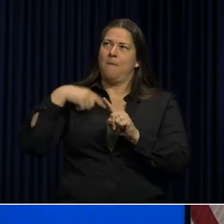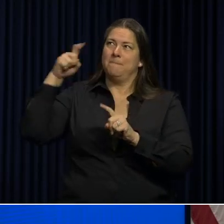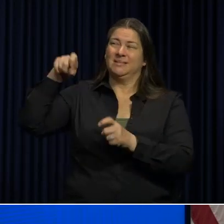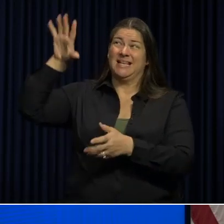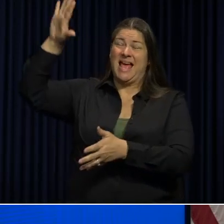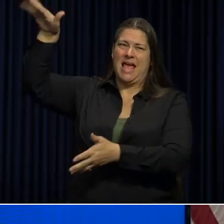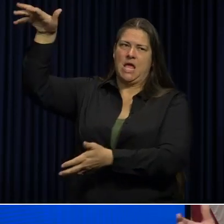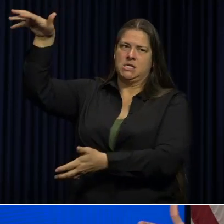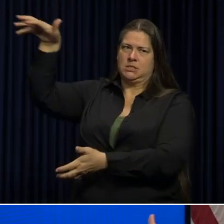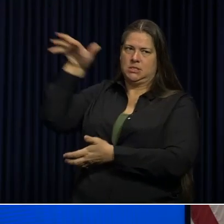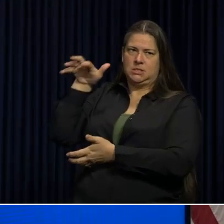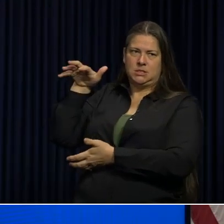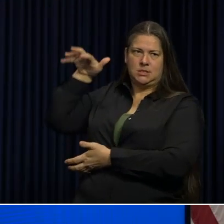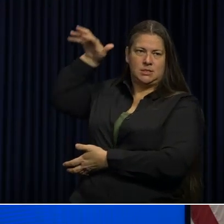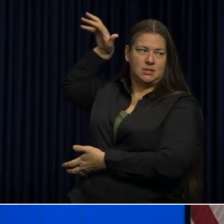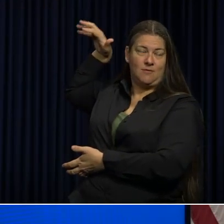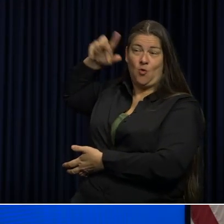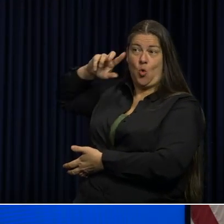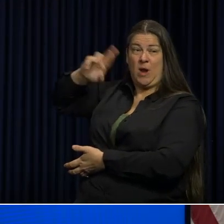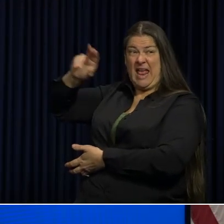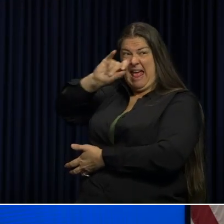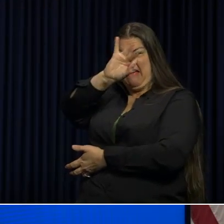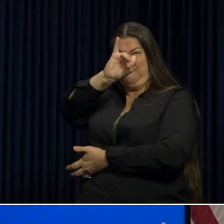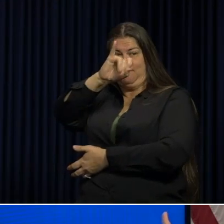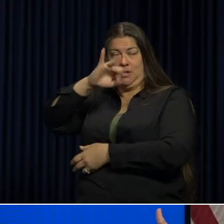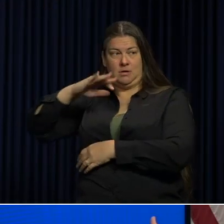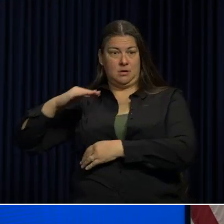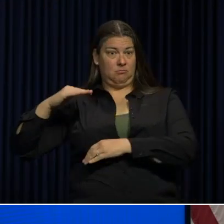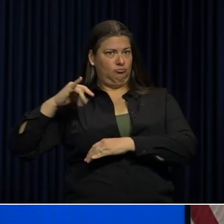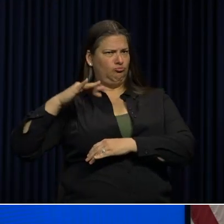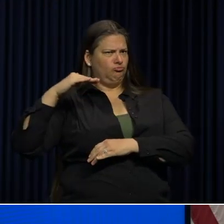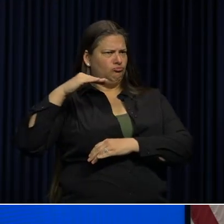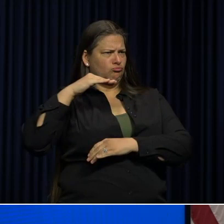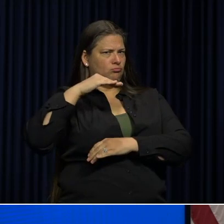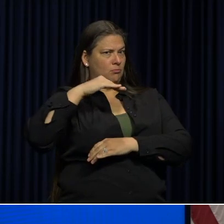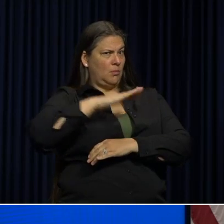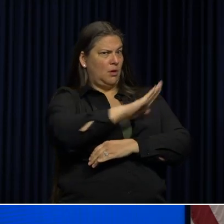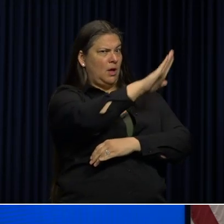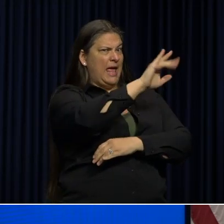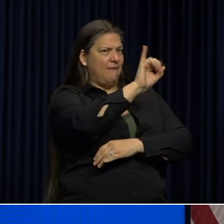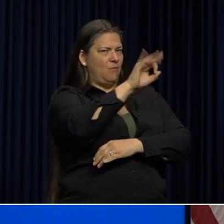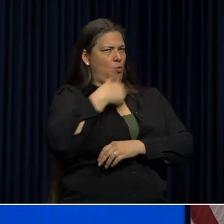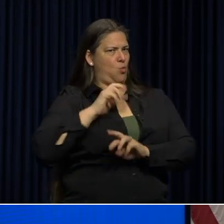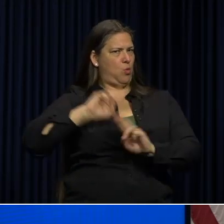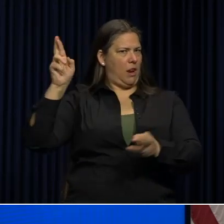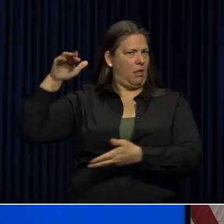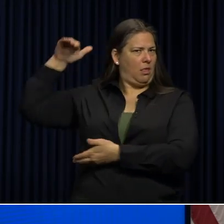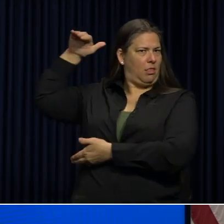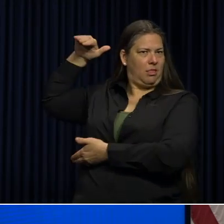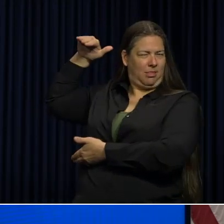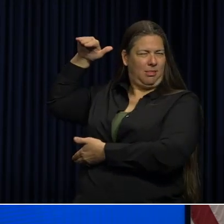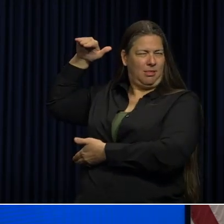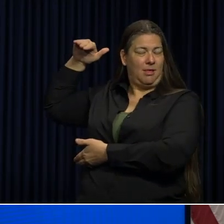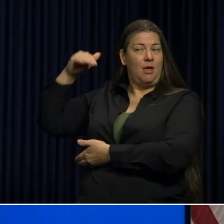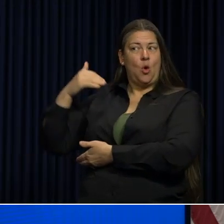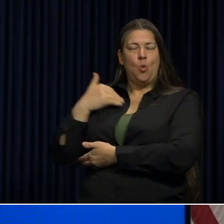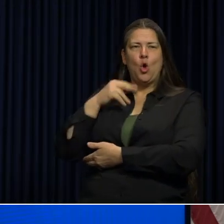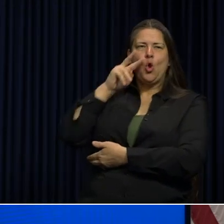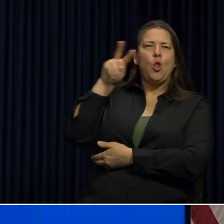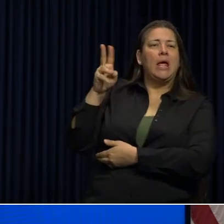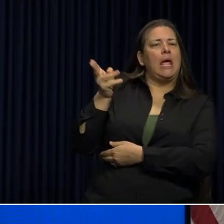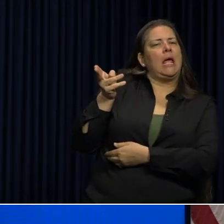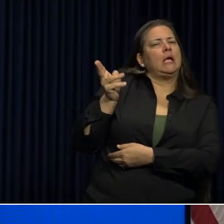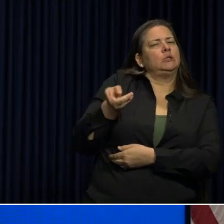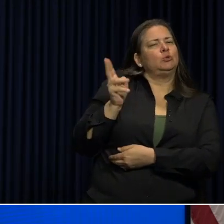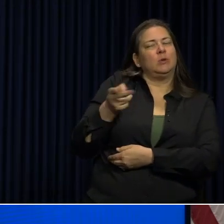potential surge. When we look at any of our graphs on this, St. Louis being one, we know that there's a future potential. And as